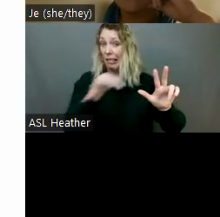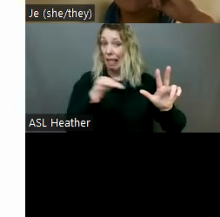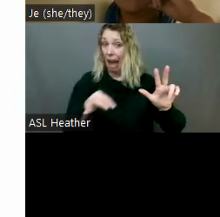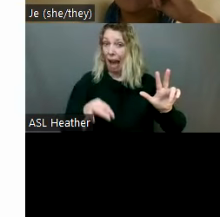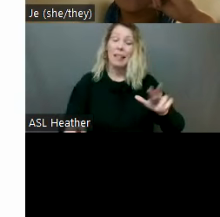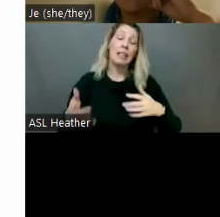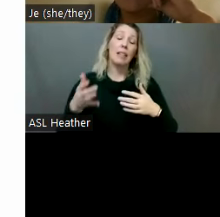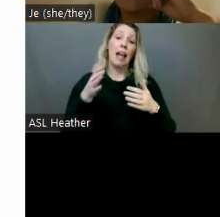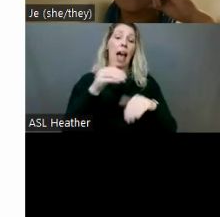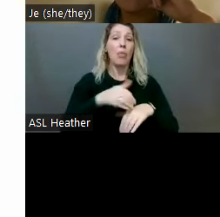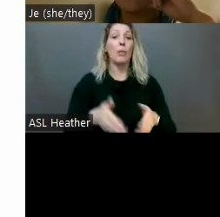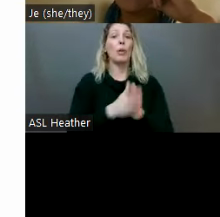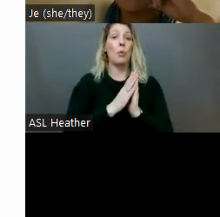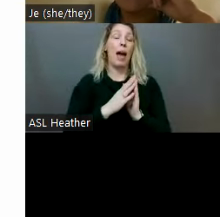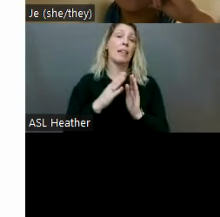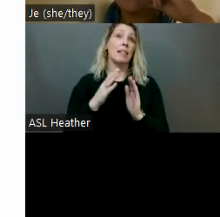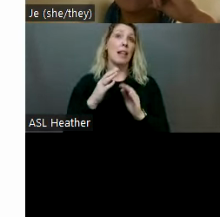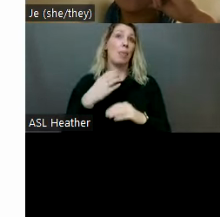at the request of the complainant,